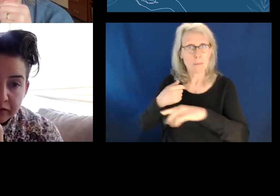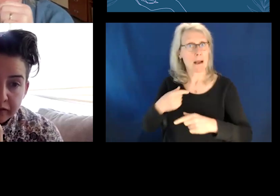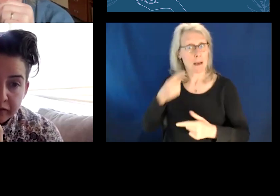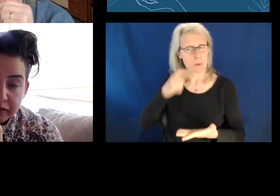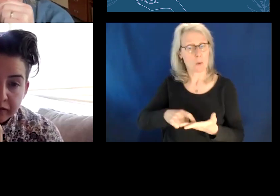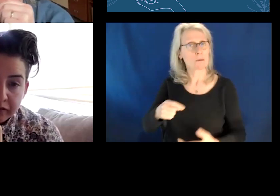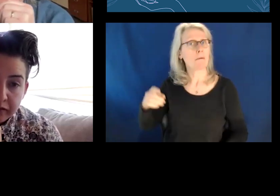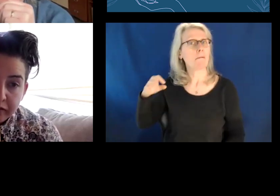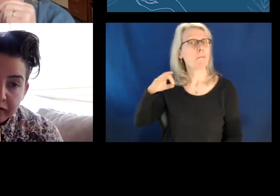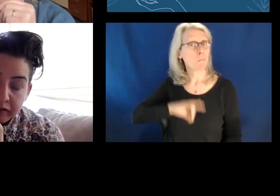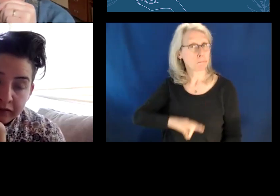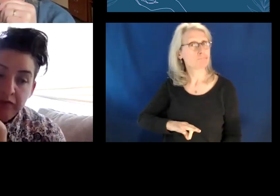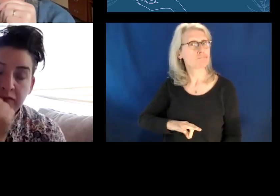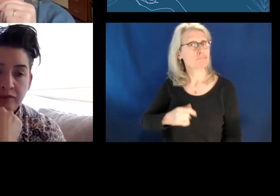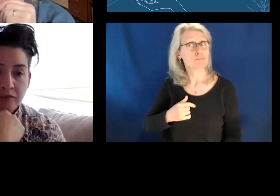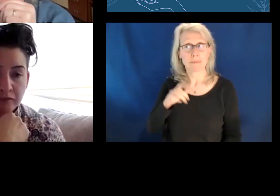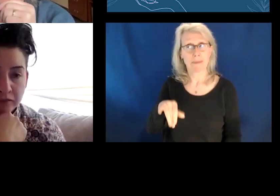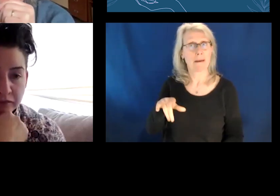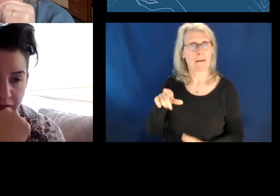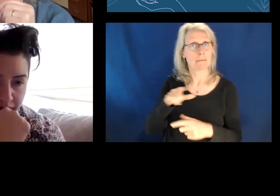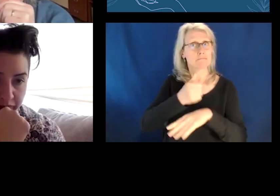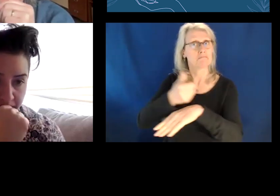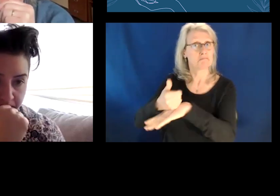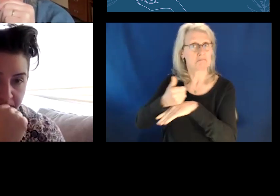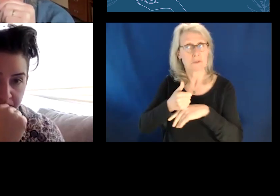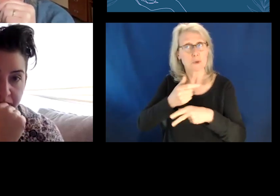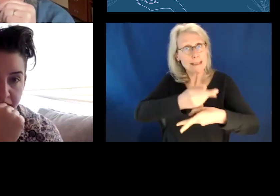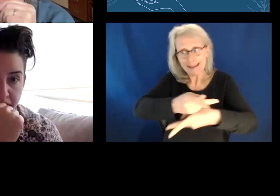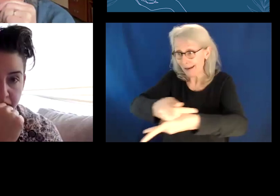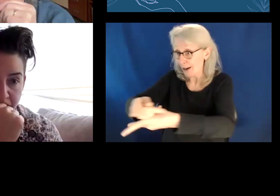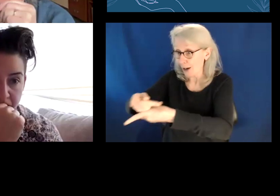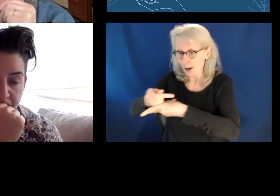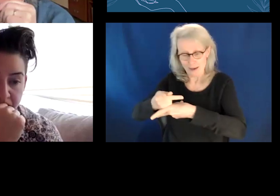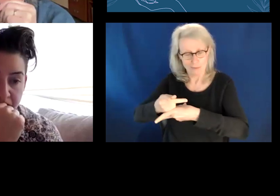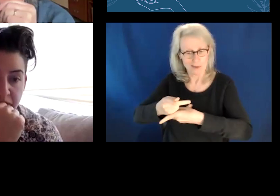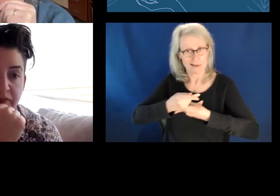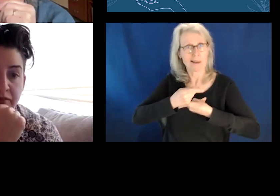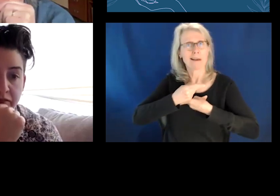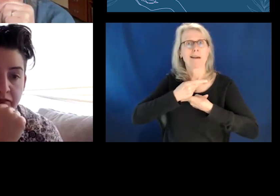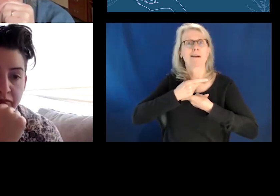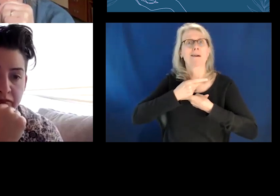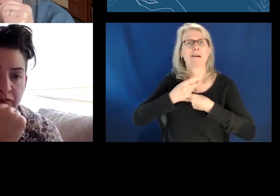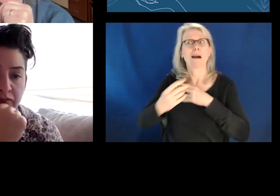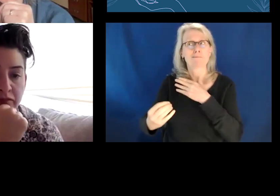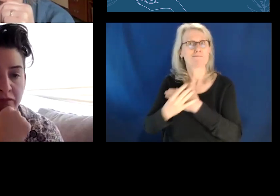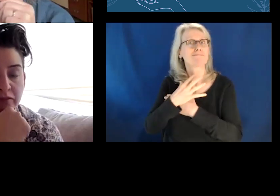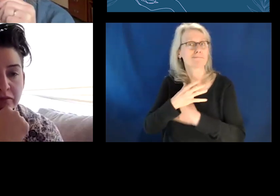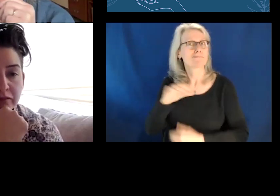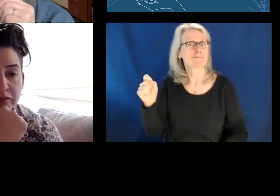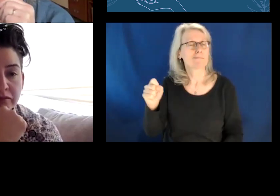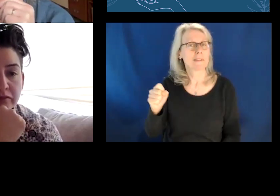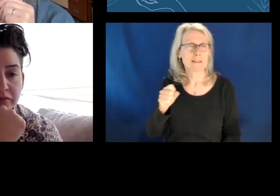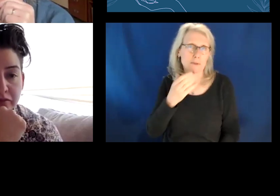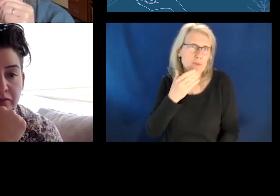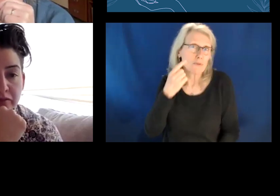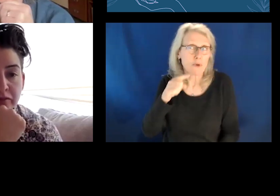well. So that taught me a lot about not only how valuable they are, but how useful it is for leaders